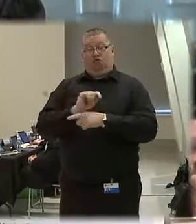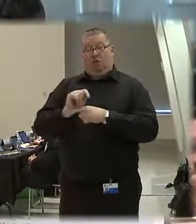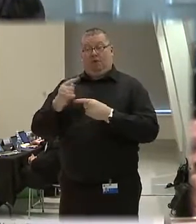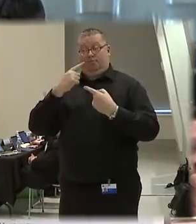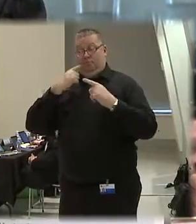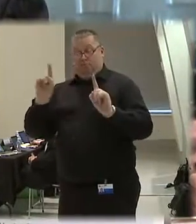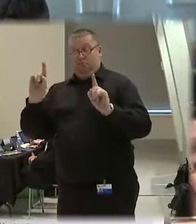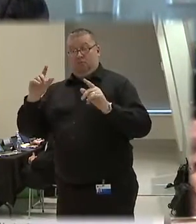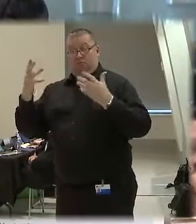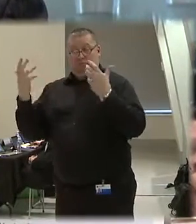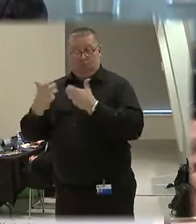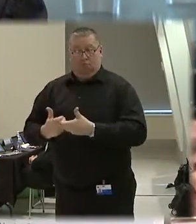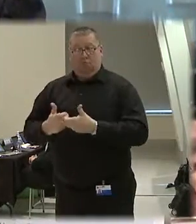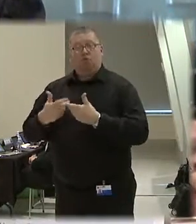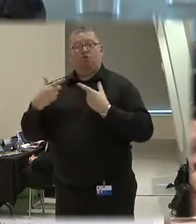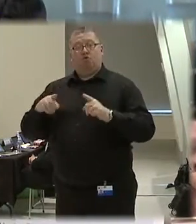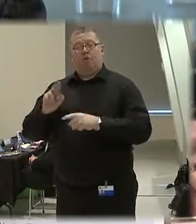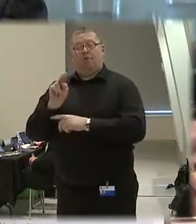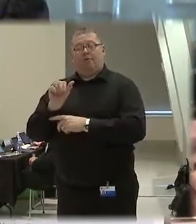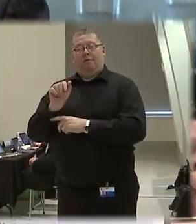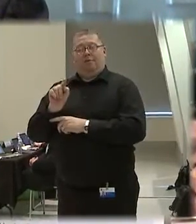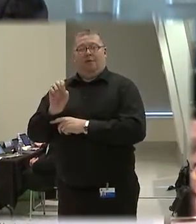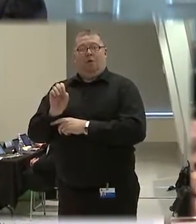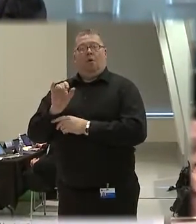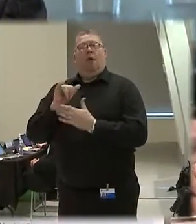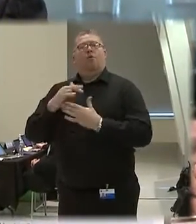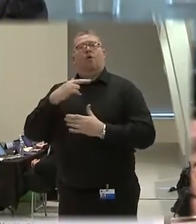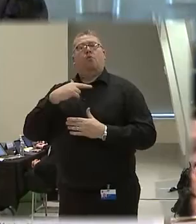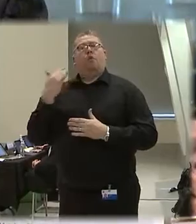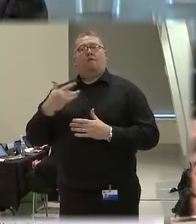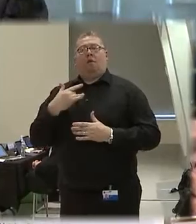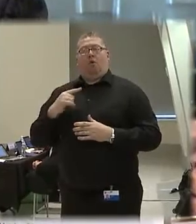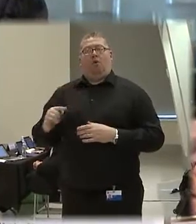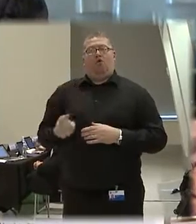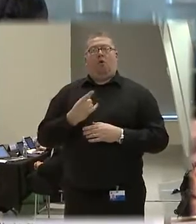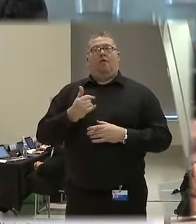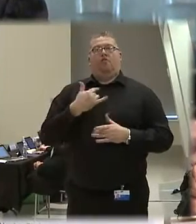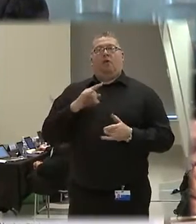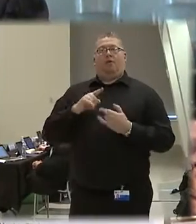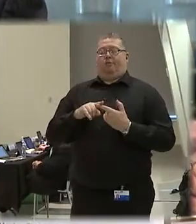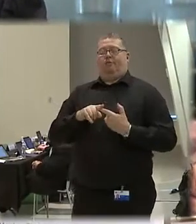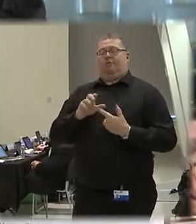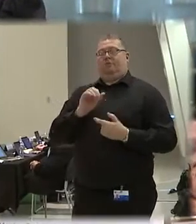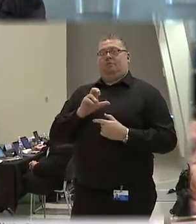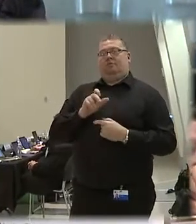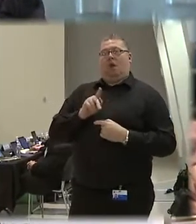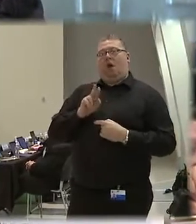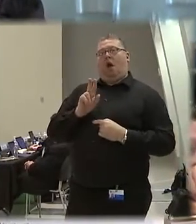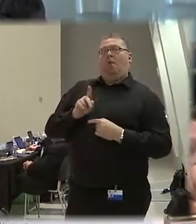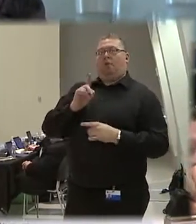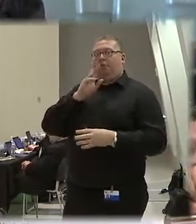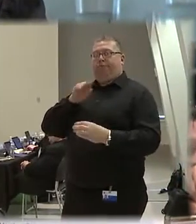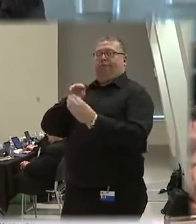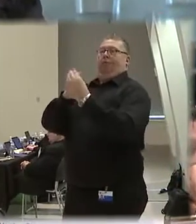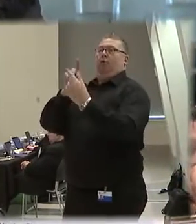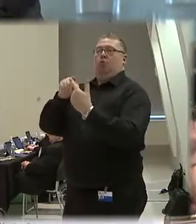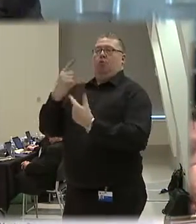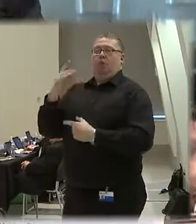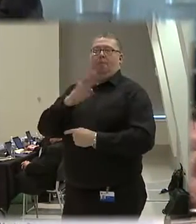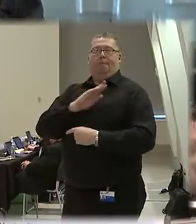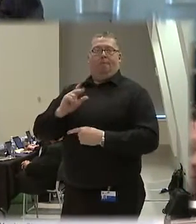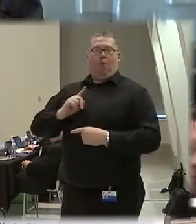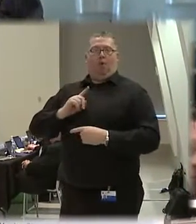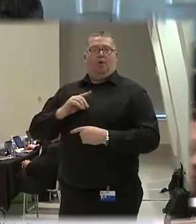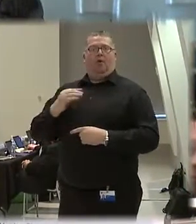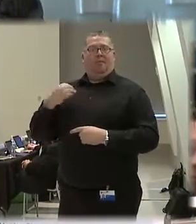NATO, which, at the risk of being accused of sucking up to one of the board members,